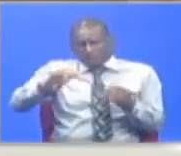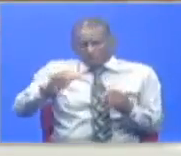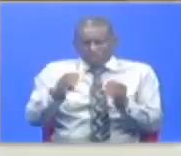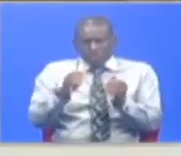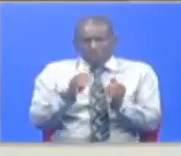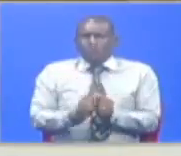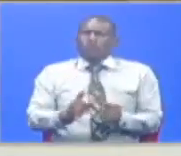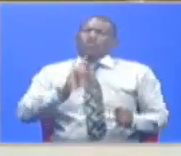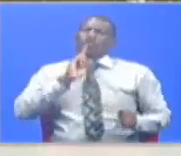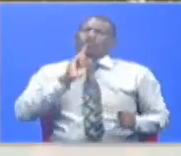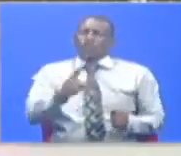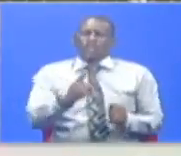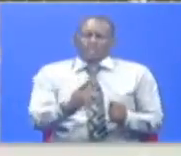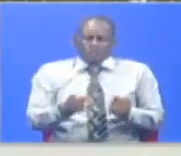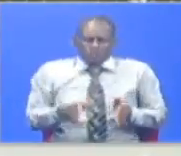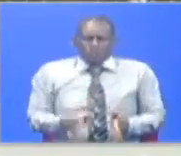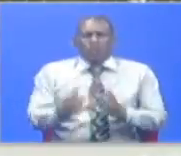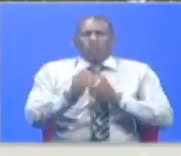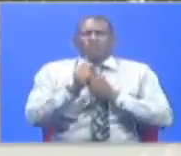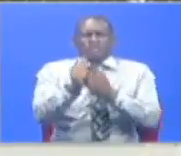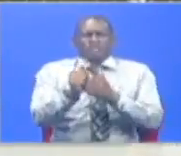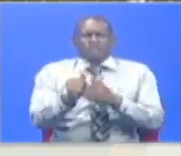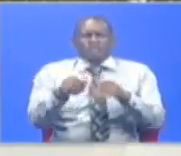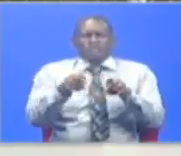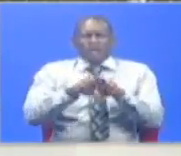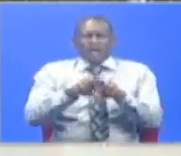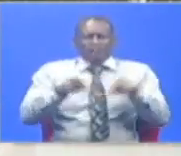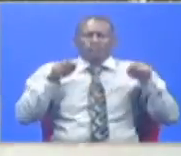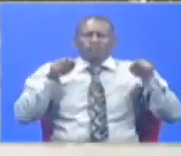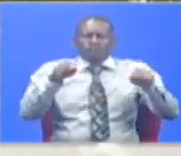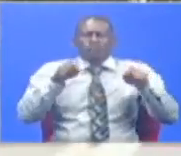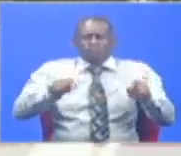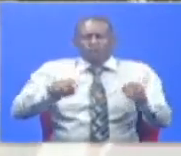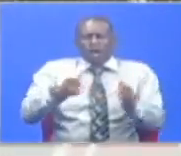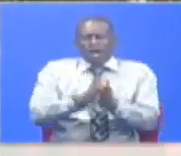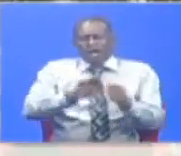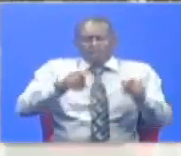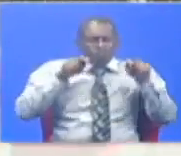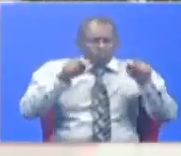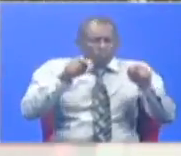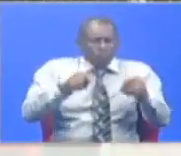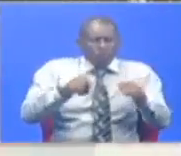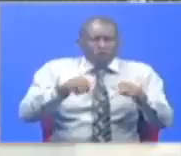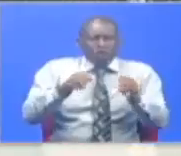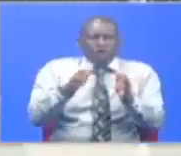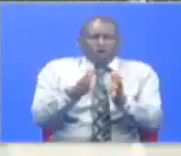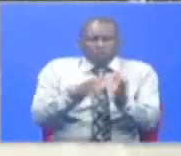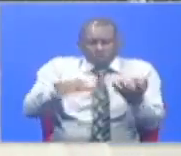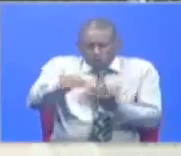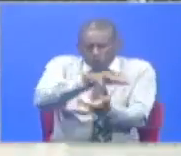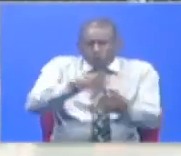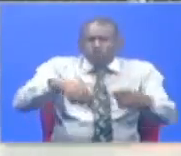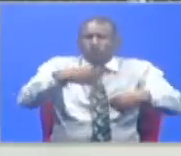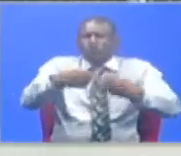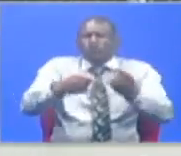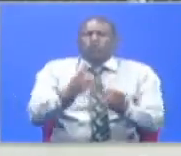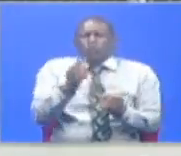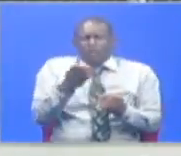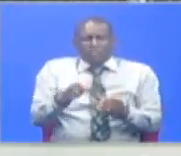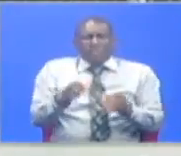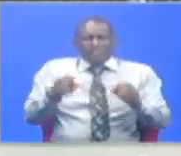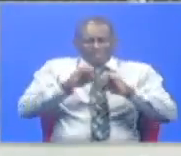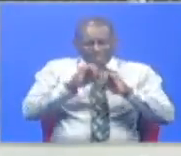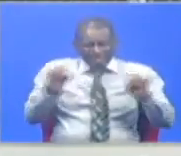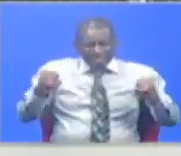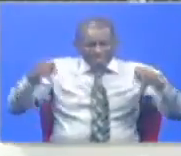style of leadership. And as the intrigues, the accusations and the counter-accusations, all less with drama continues, one thing is for certain,